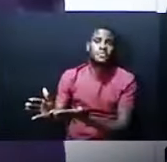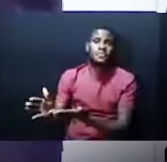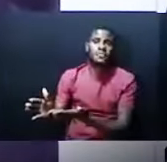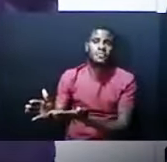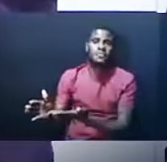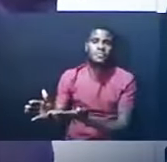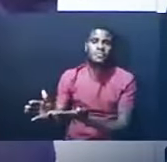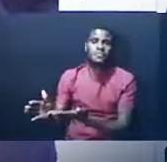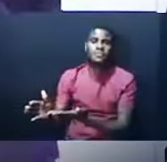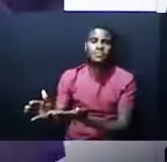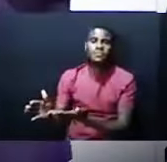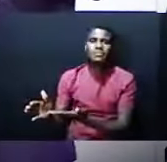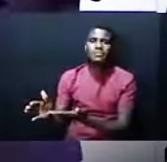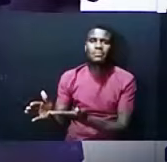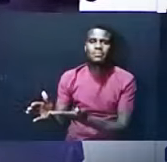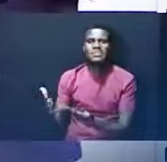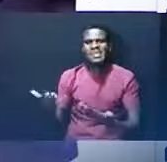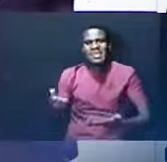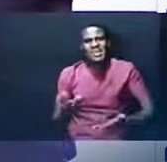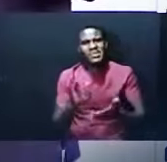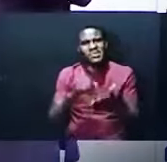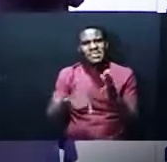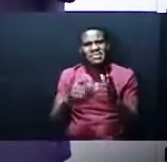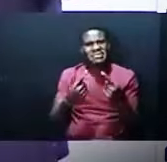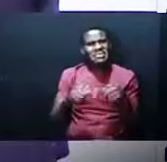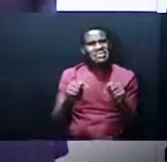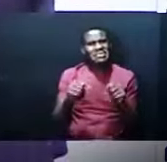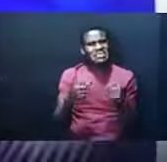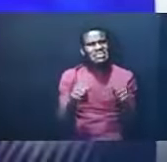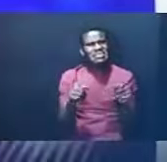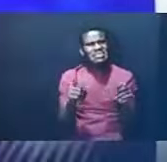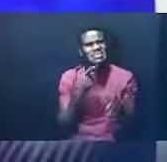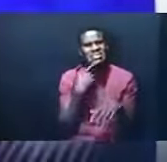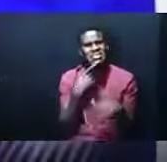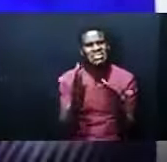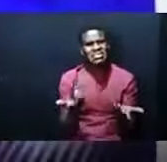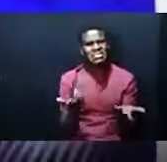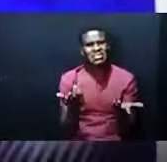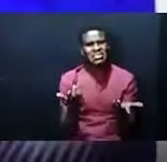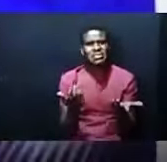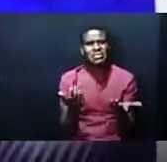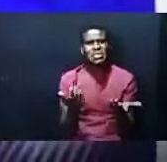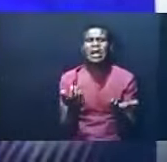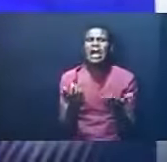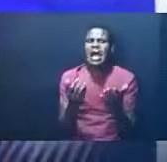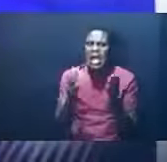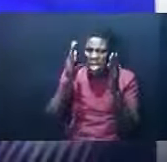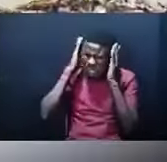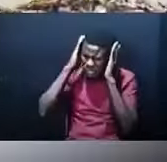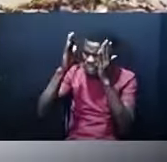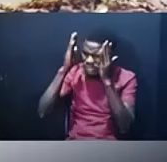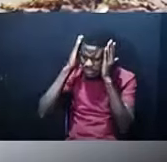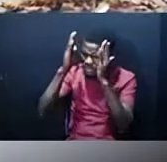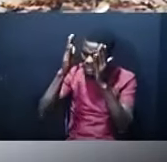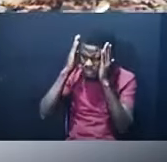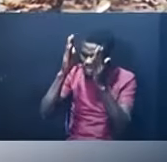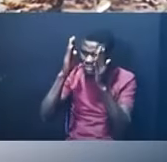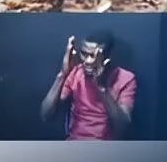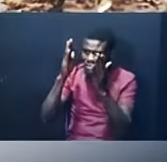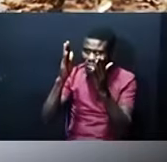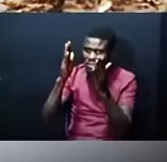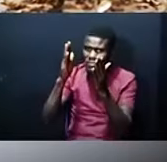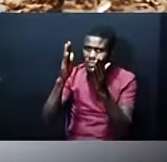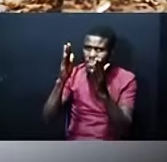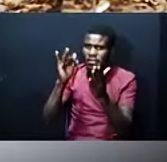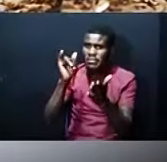truncate. What am I trying to say? The level of attention or concentration given